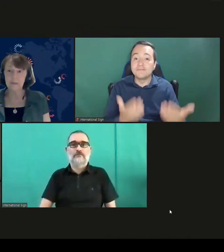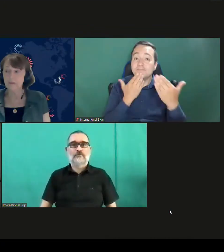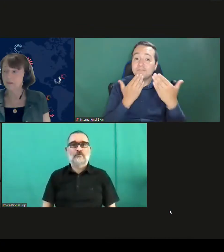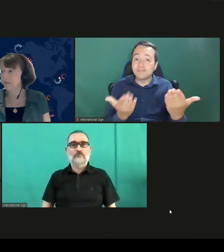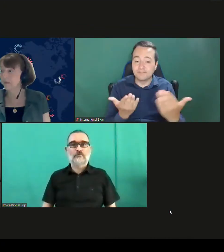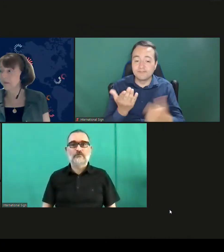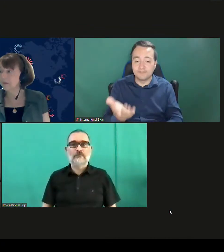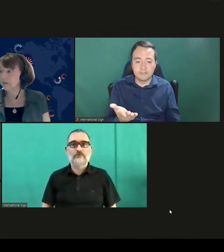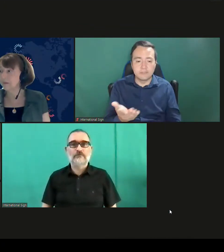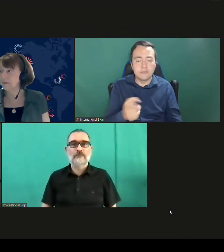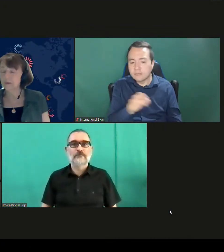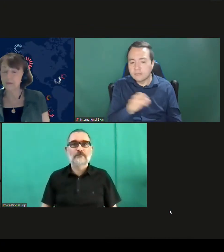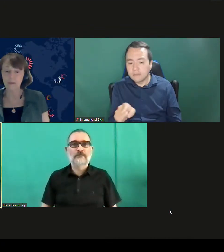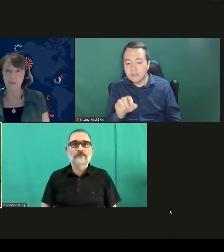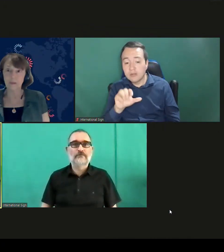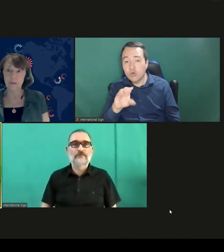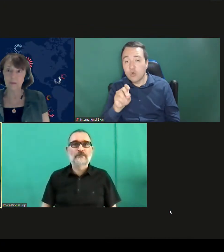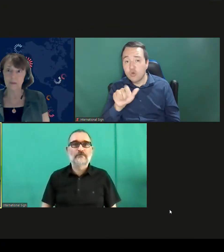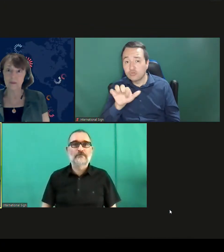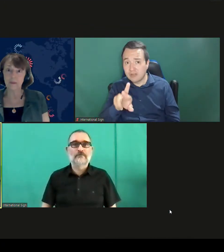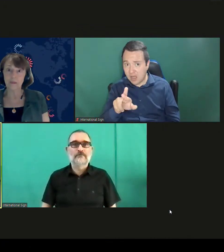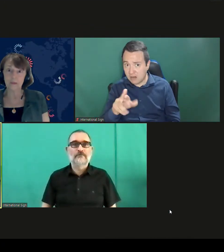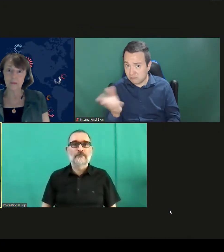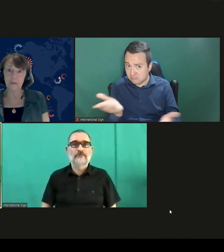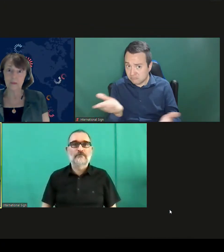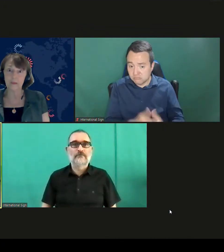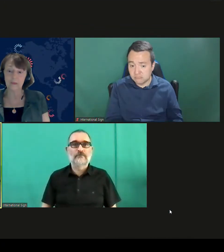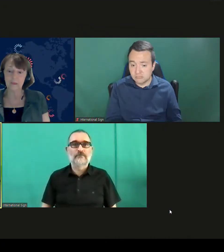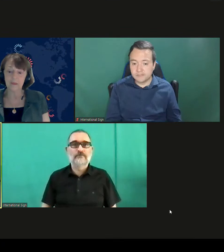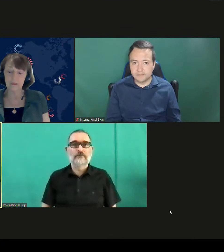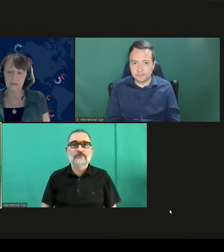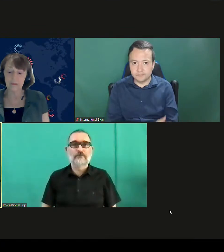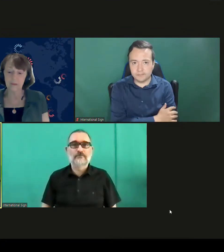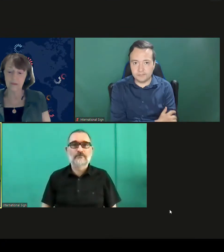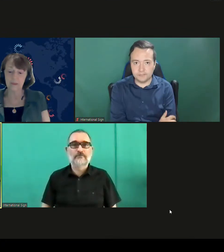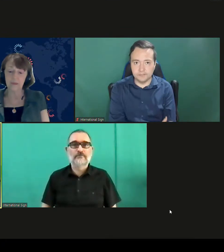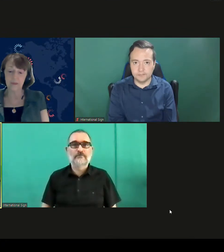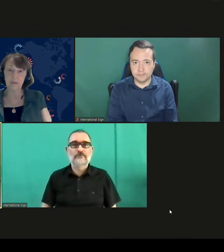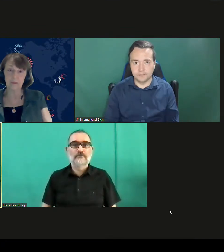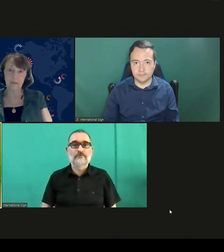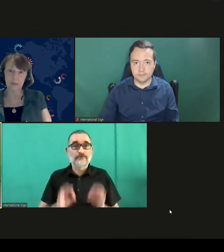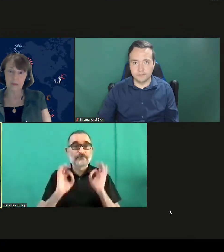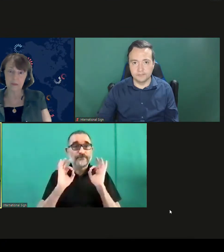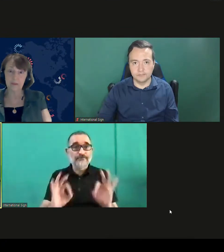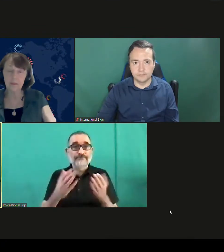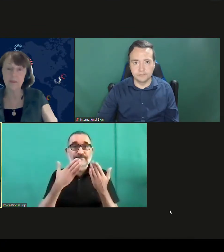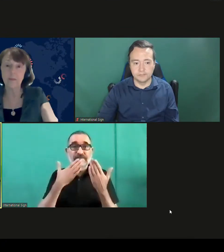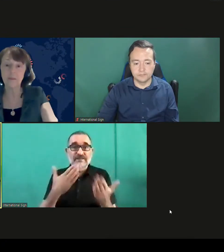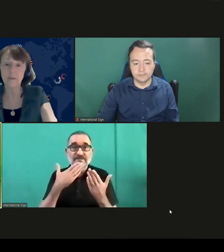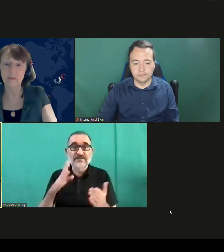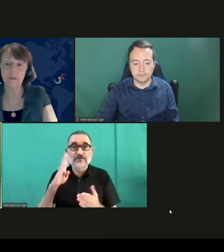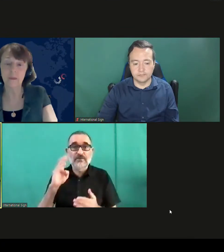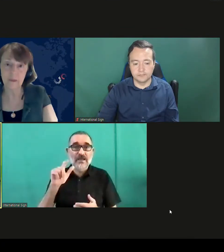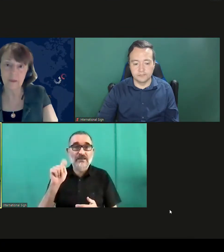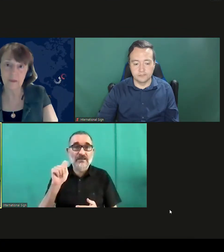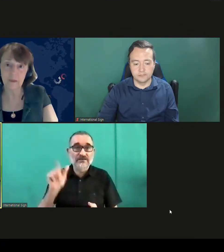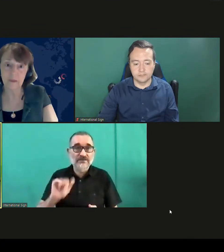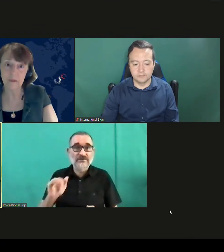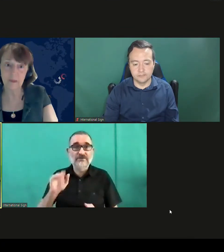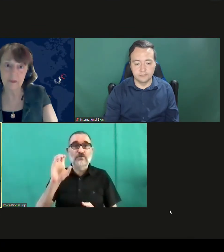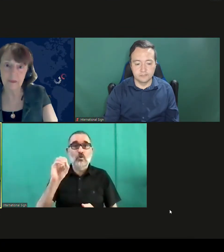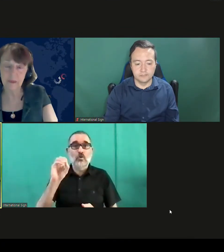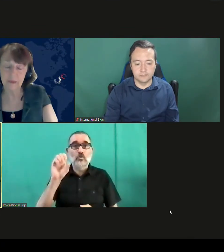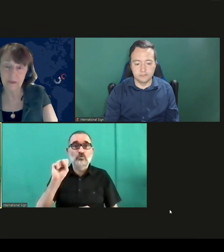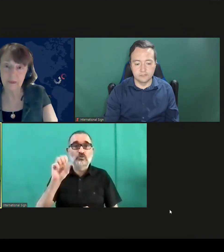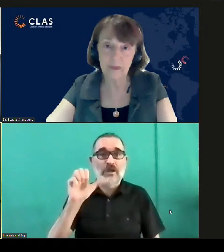Thank you very much, Beatriz. Oscar, would you like to add something? Yes, I'll just react very briefly, Rosa. When we talk